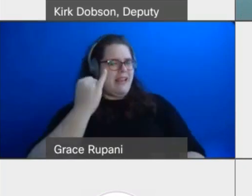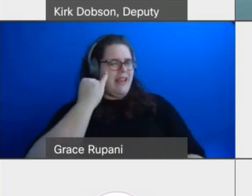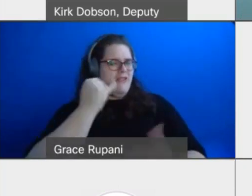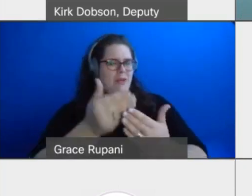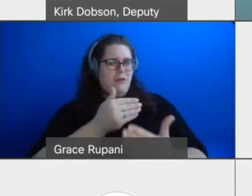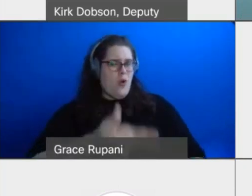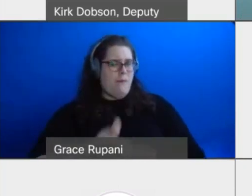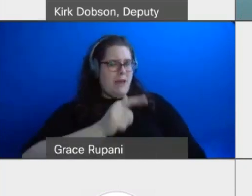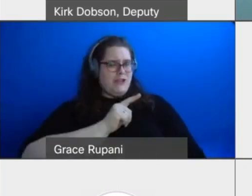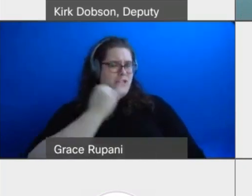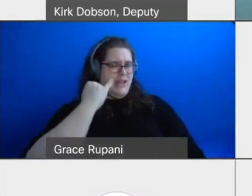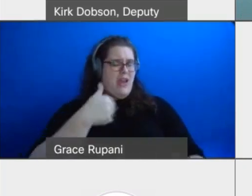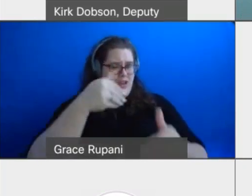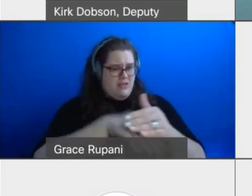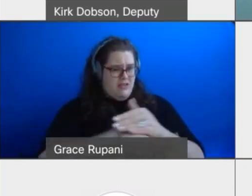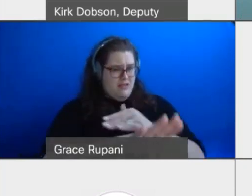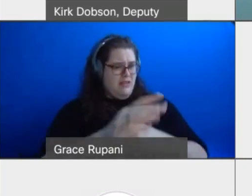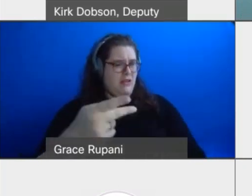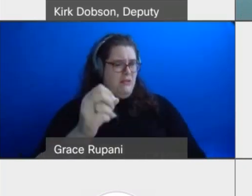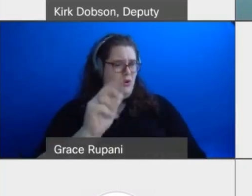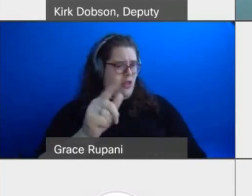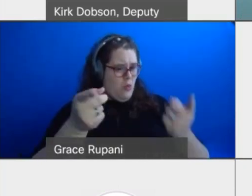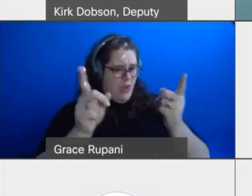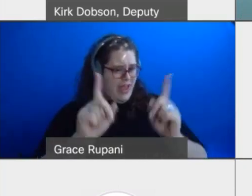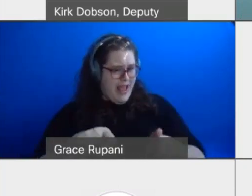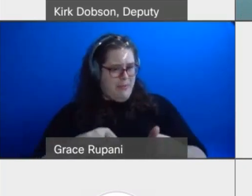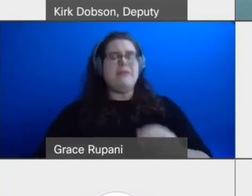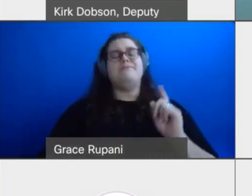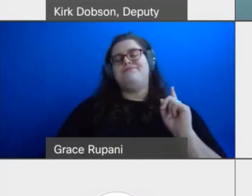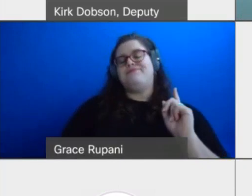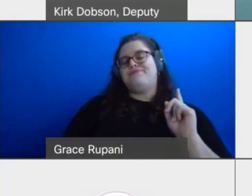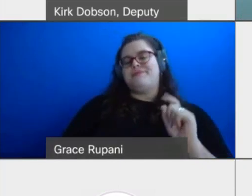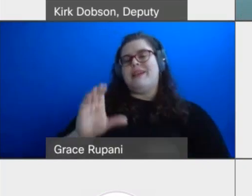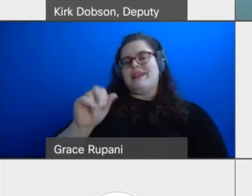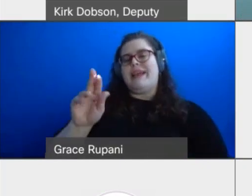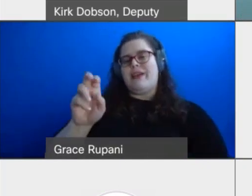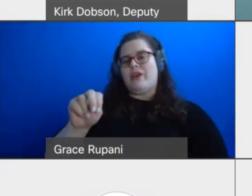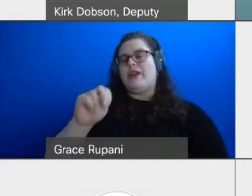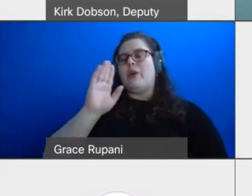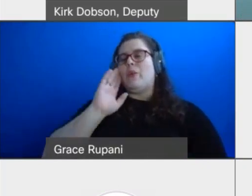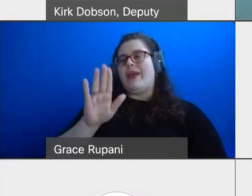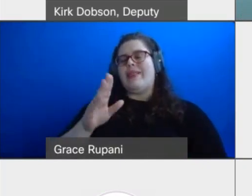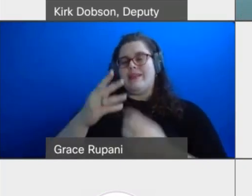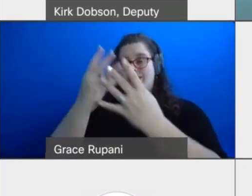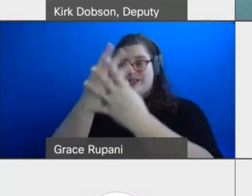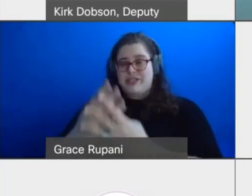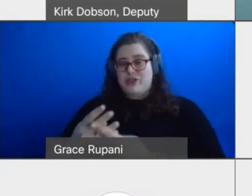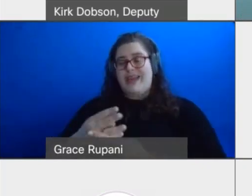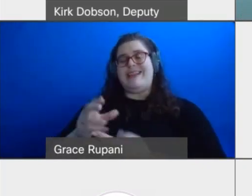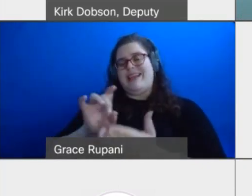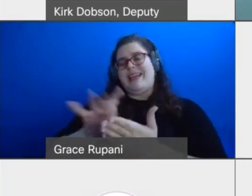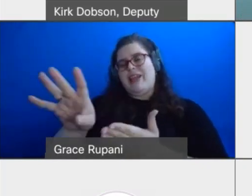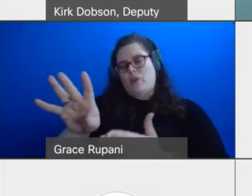happen? Usually it would kick you out, or it asks you basic screening questions. So, Right.